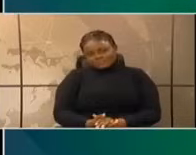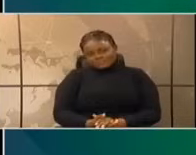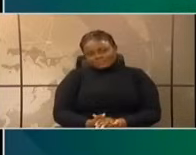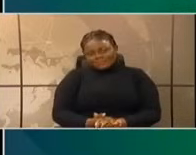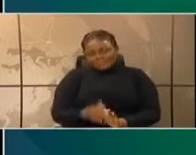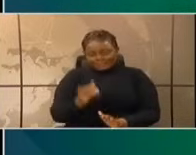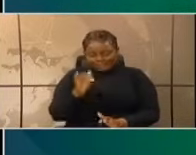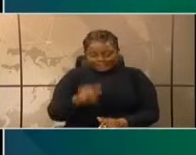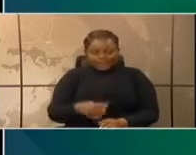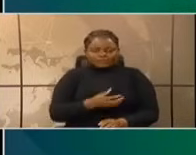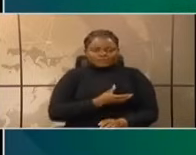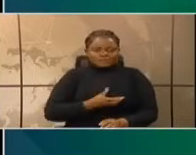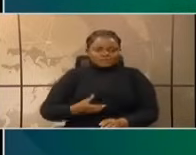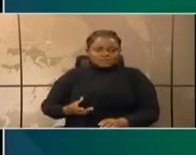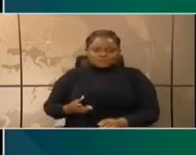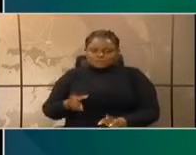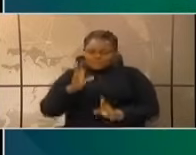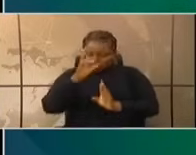That's Asante Hine for you.